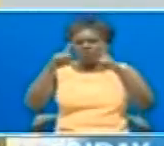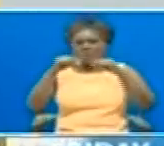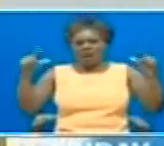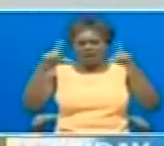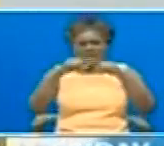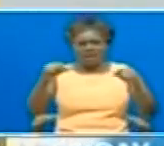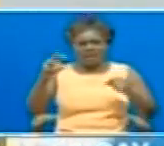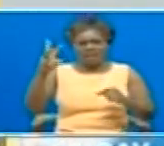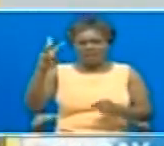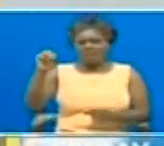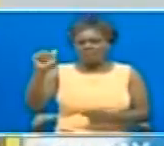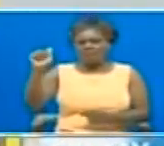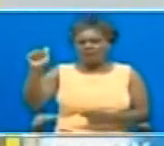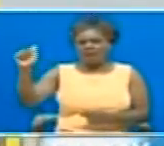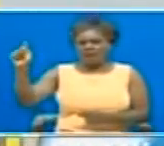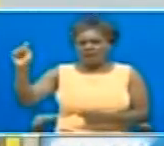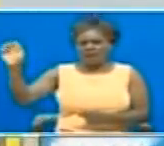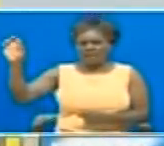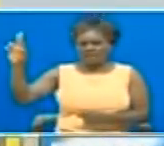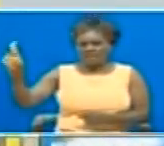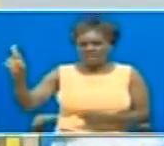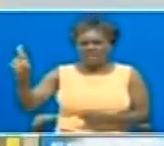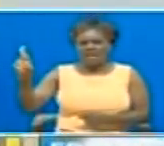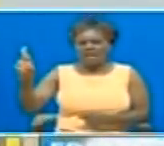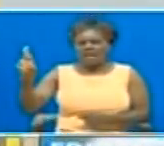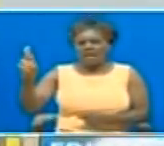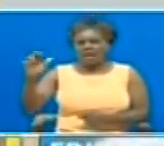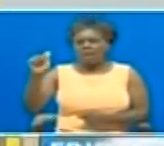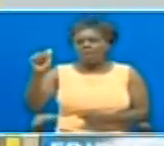matters. Uh-huh. Ugandan matters, not matayas.